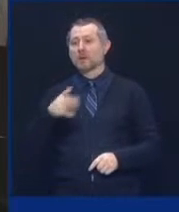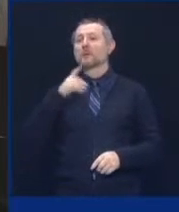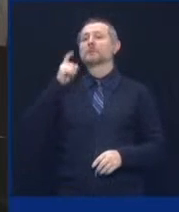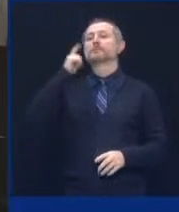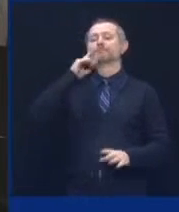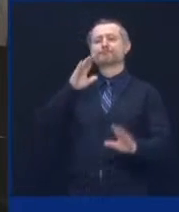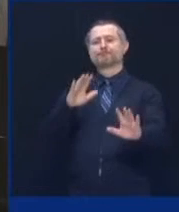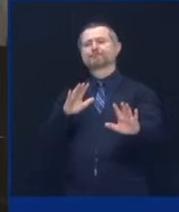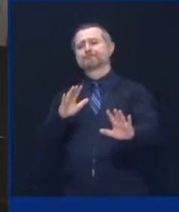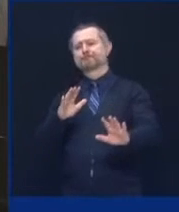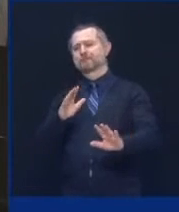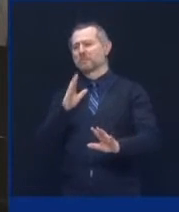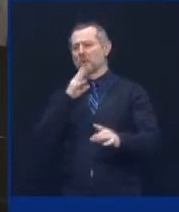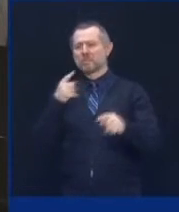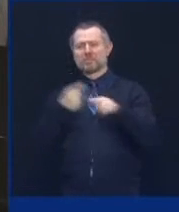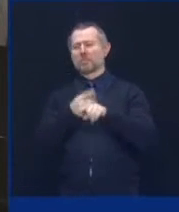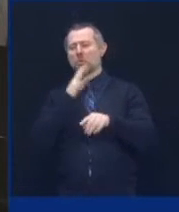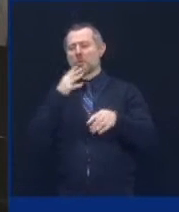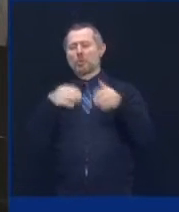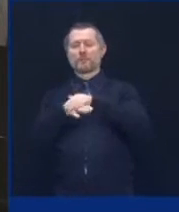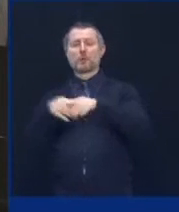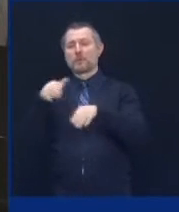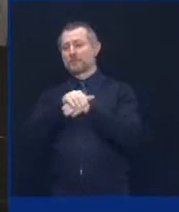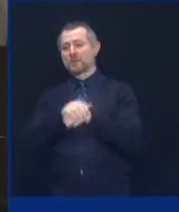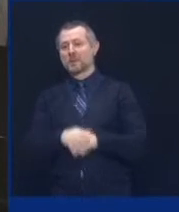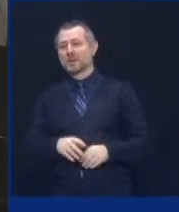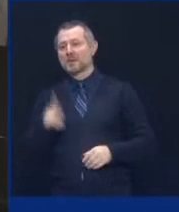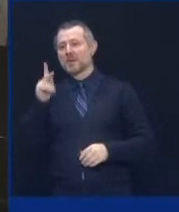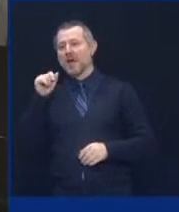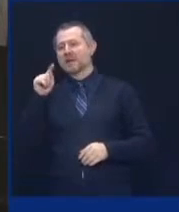is now open. Please unmute your microphone.